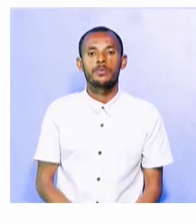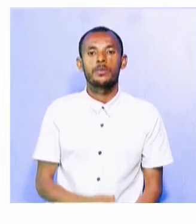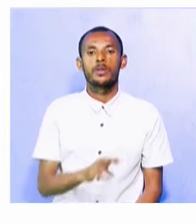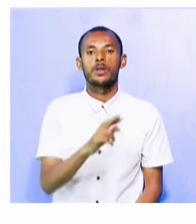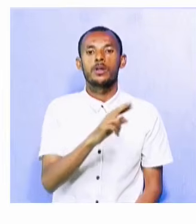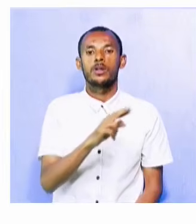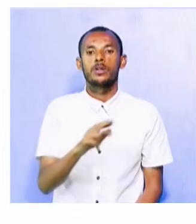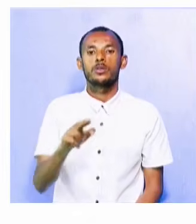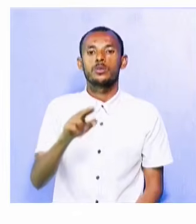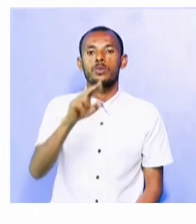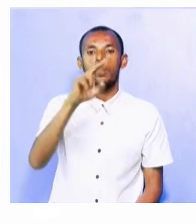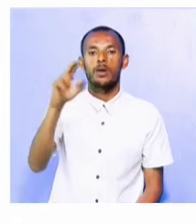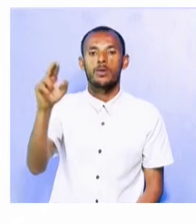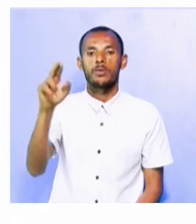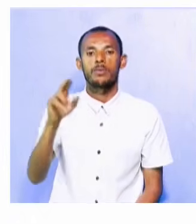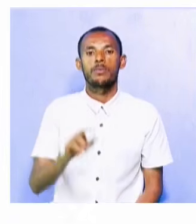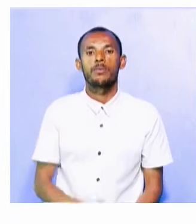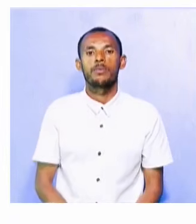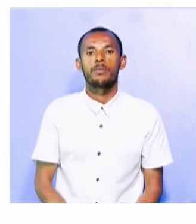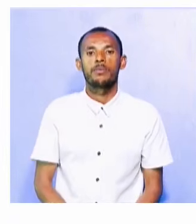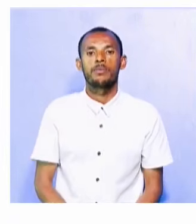square